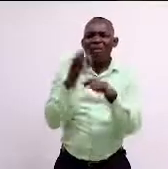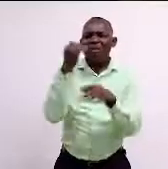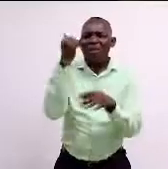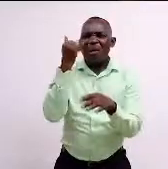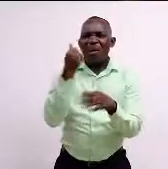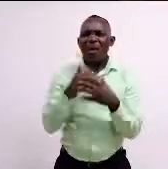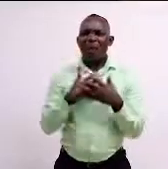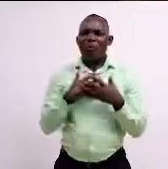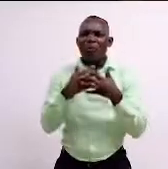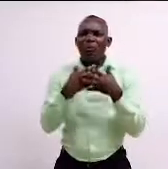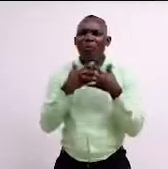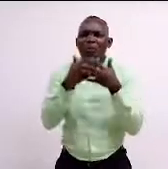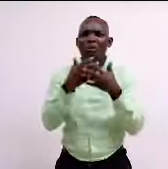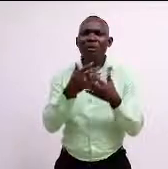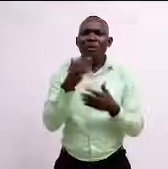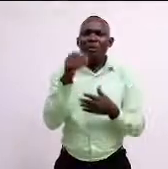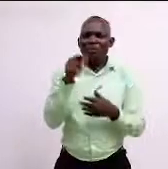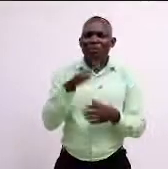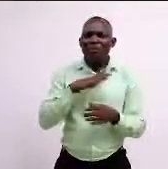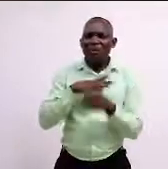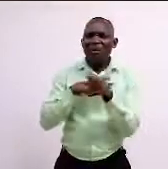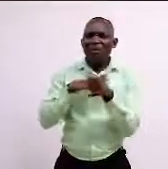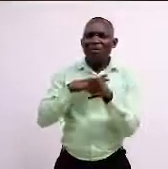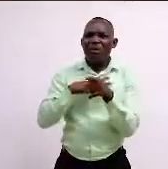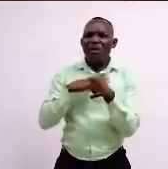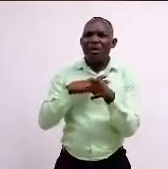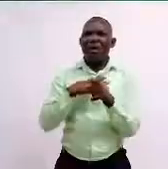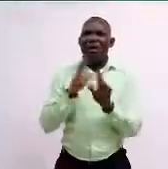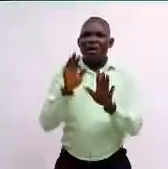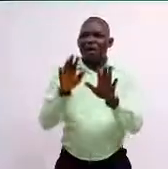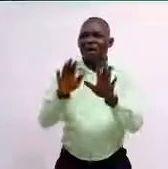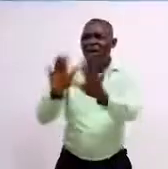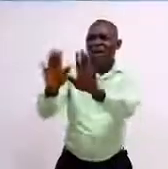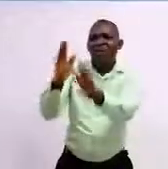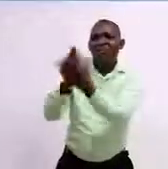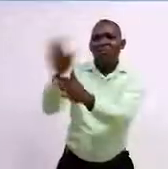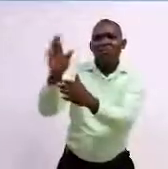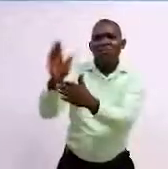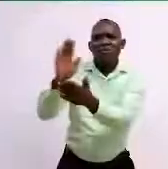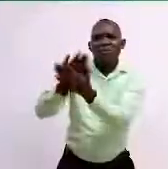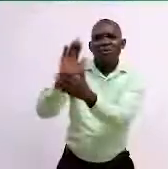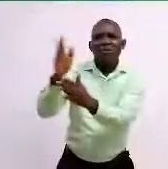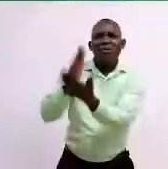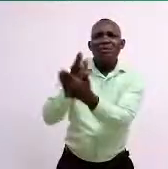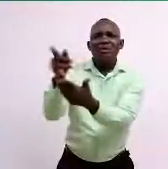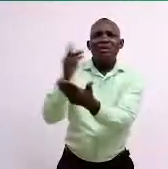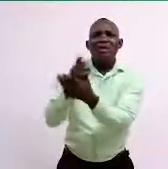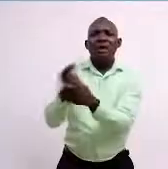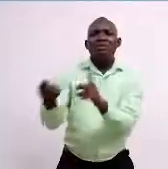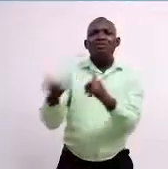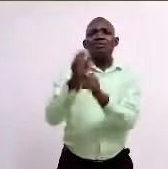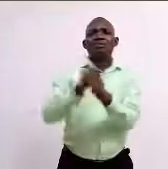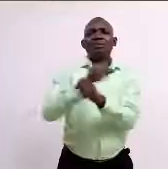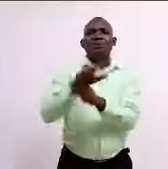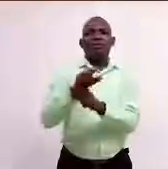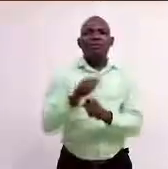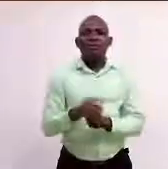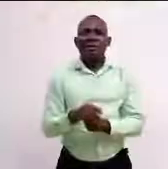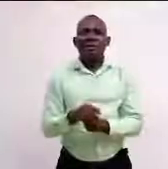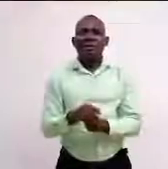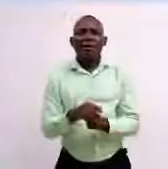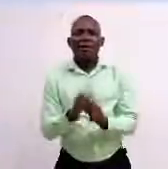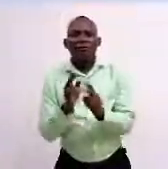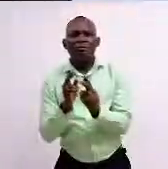Philip. Philip, are you okay? Are you okay? Hey, guys! Move away from me. He has the virus.